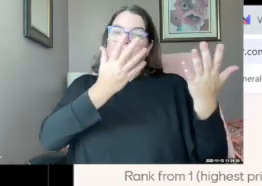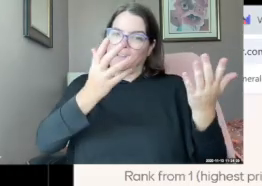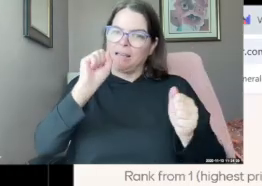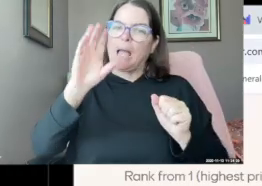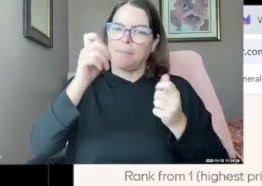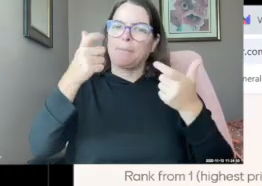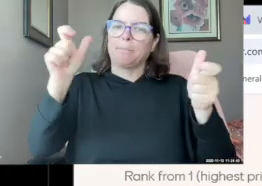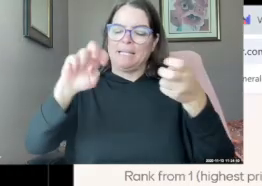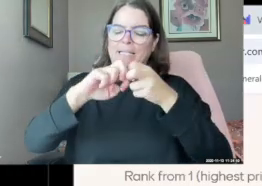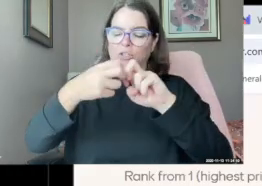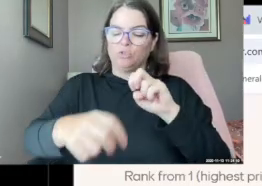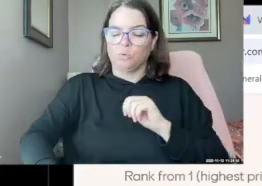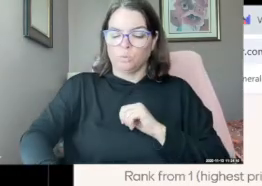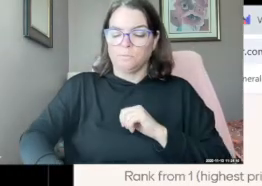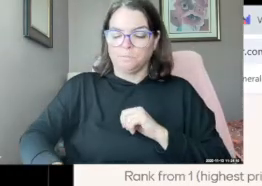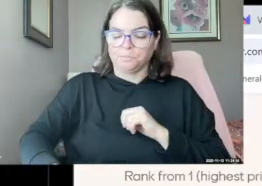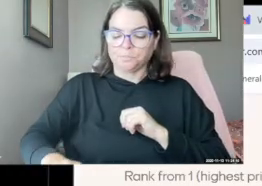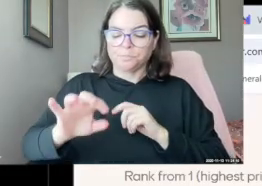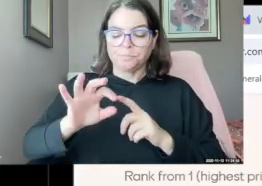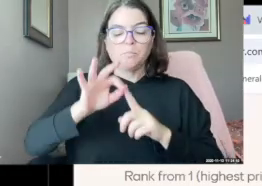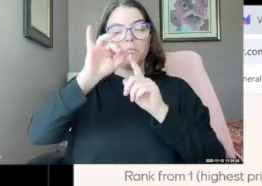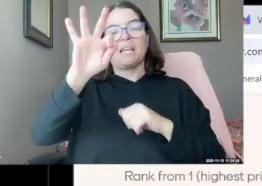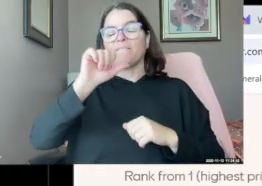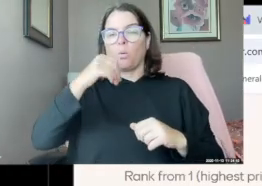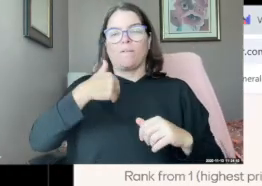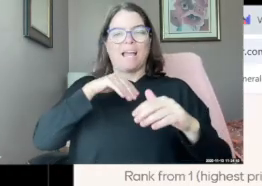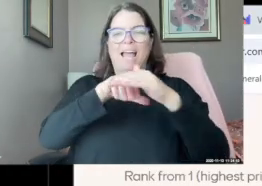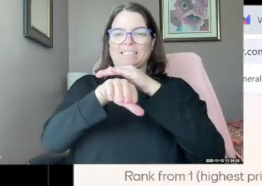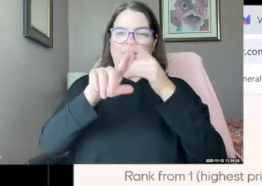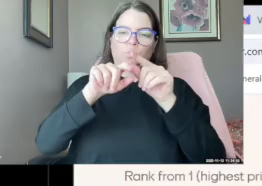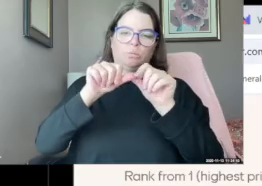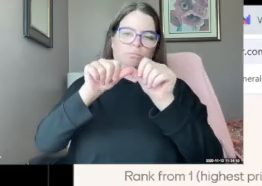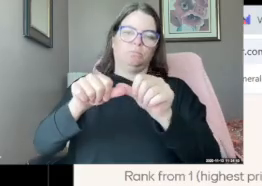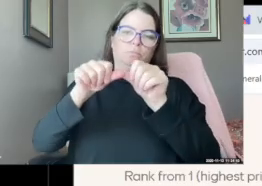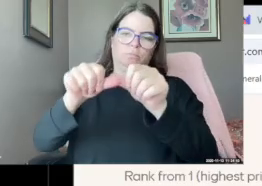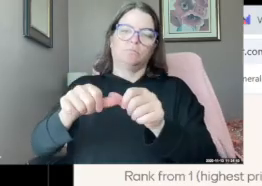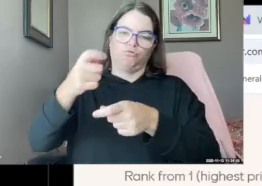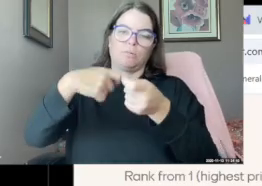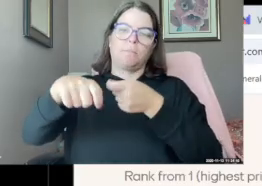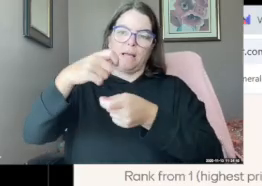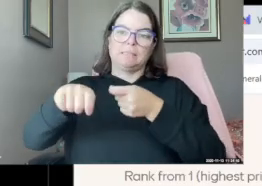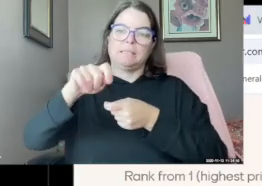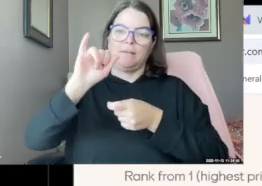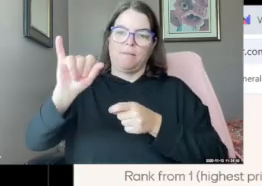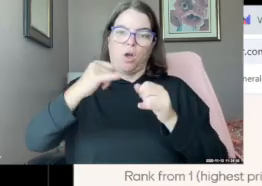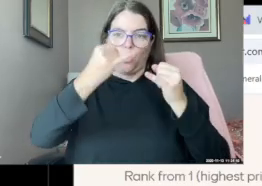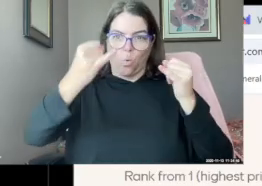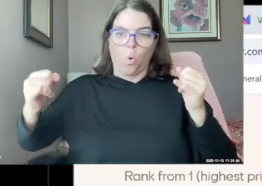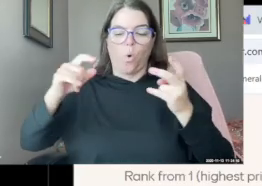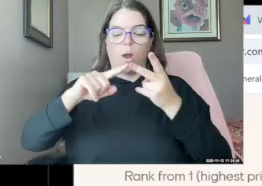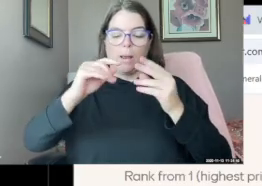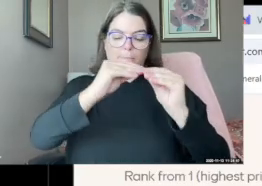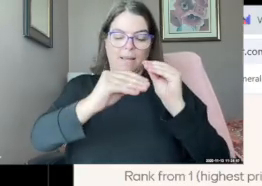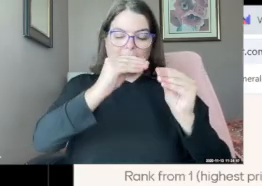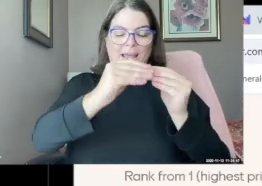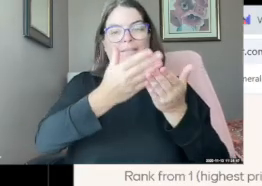that come from it into the property owner's hands, which can be big issue, especially if they don't have